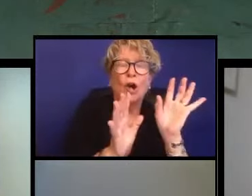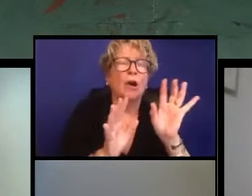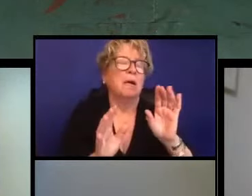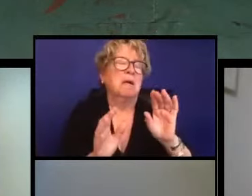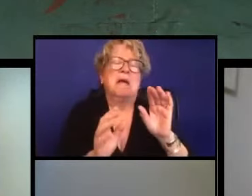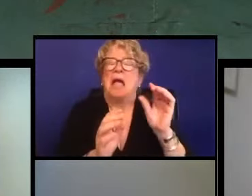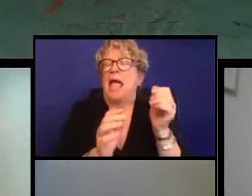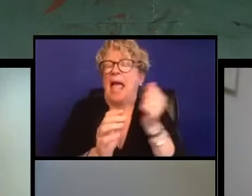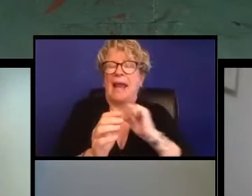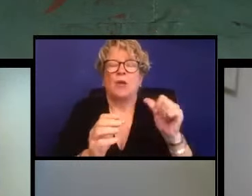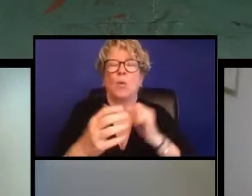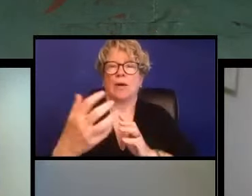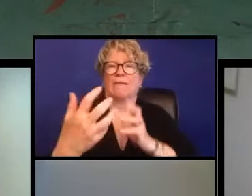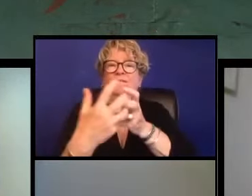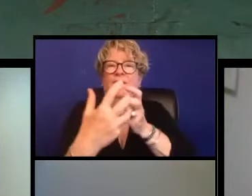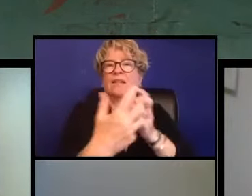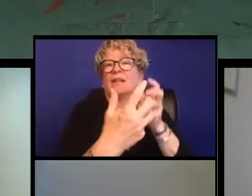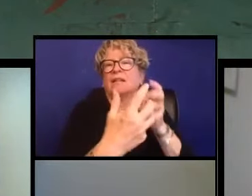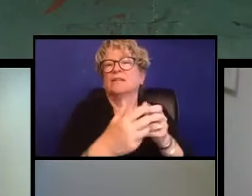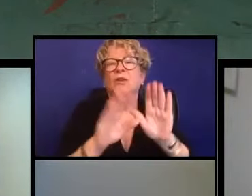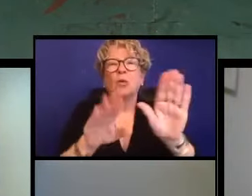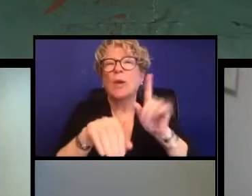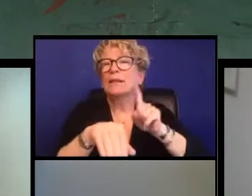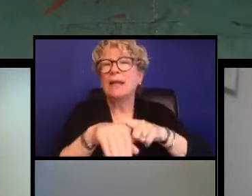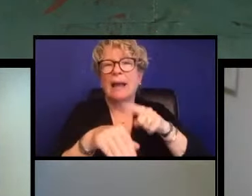working in the field.